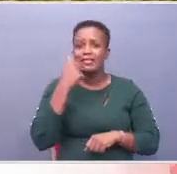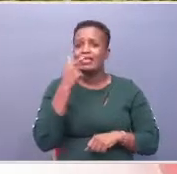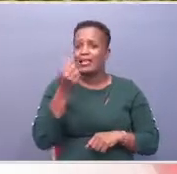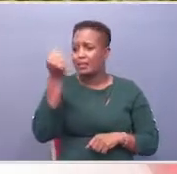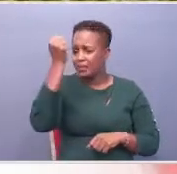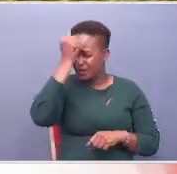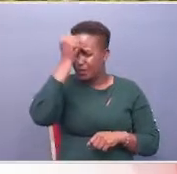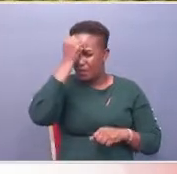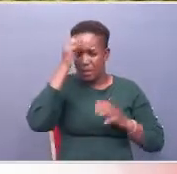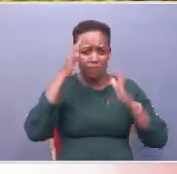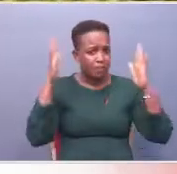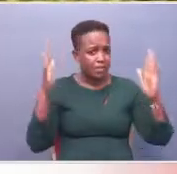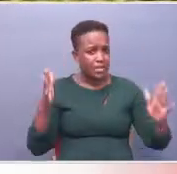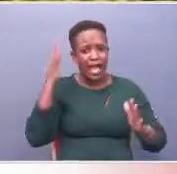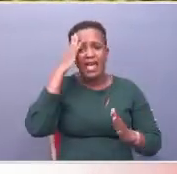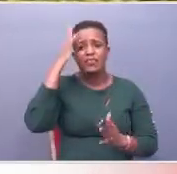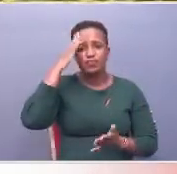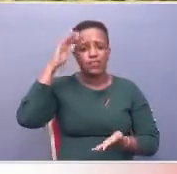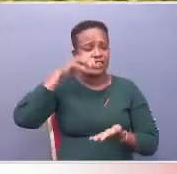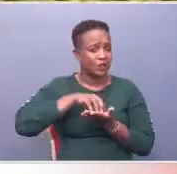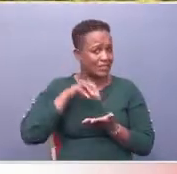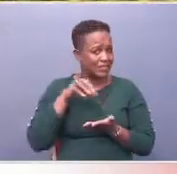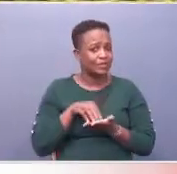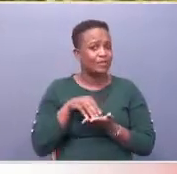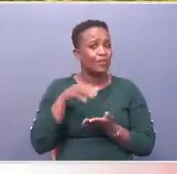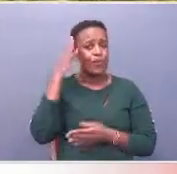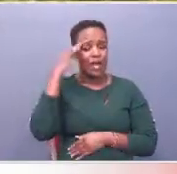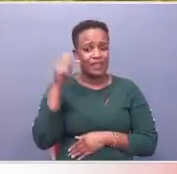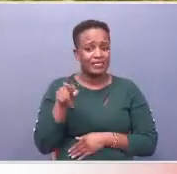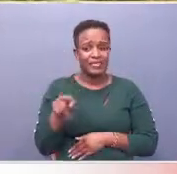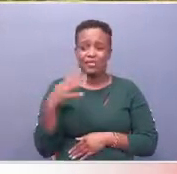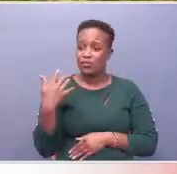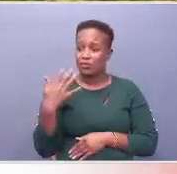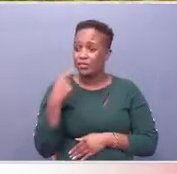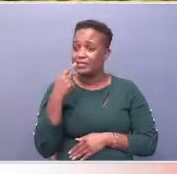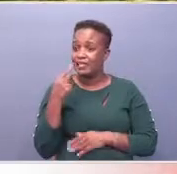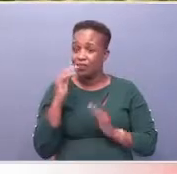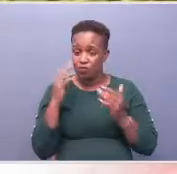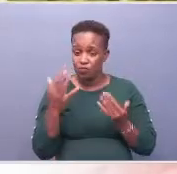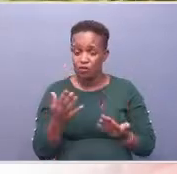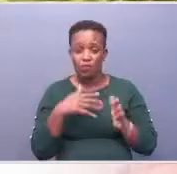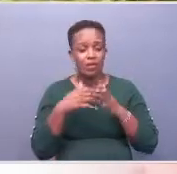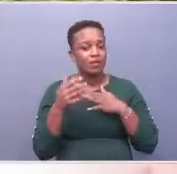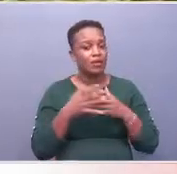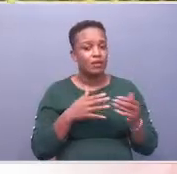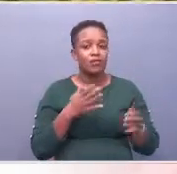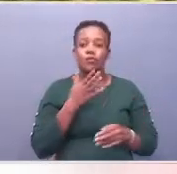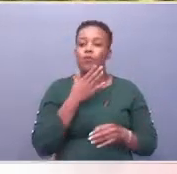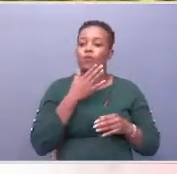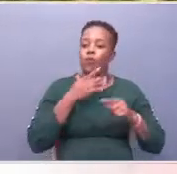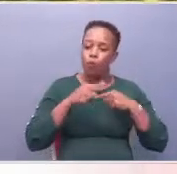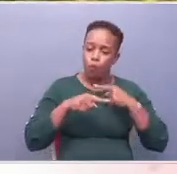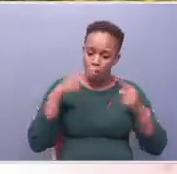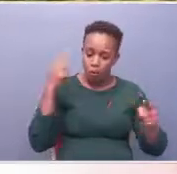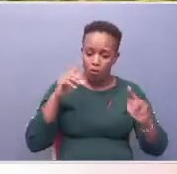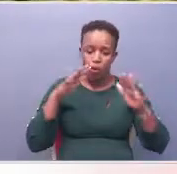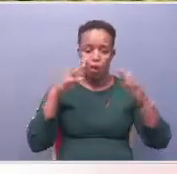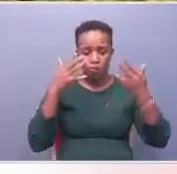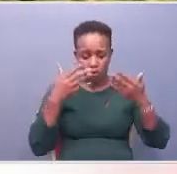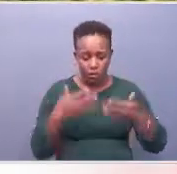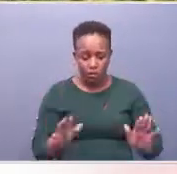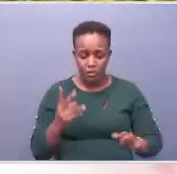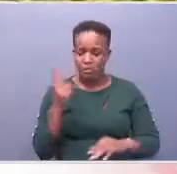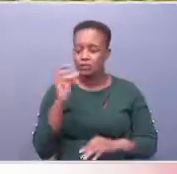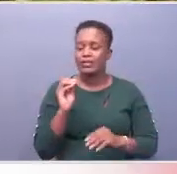knew of the contents. Because that document said whether we won or lost in 2017,